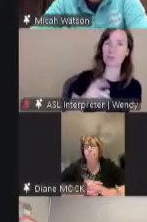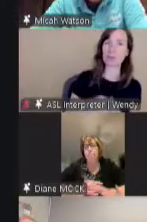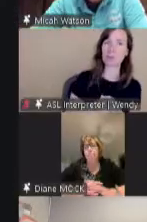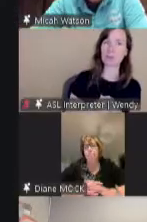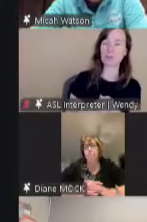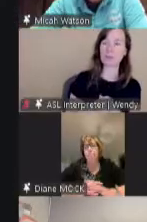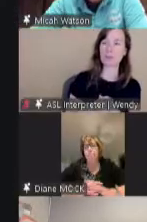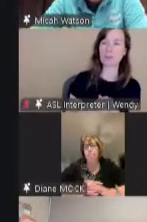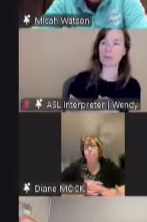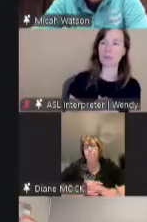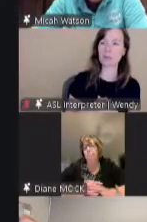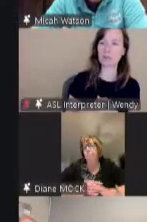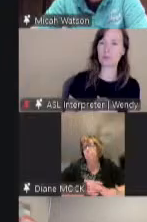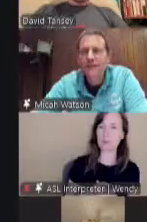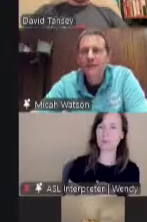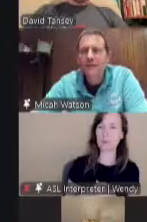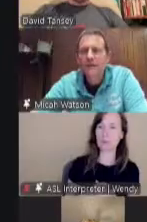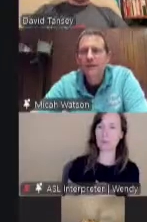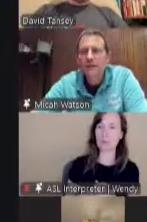wait.